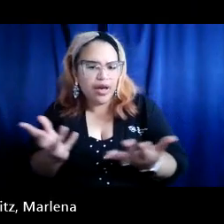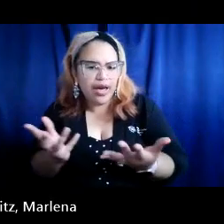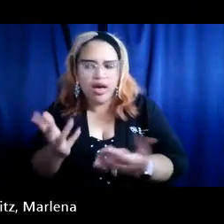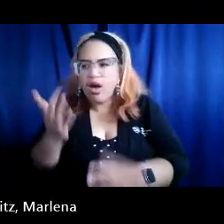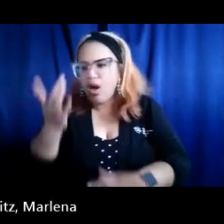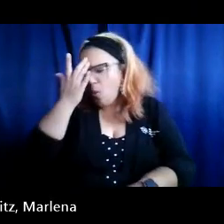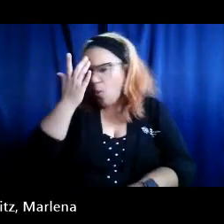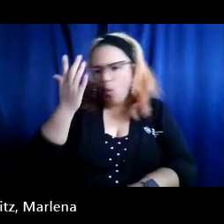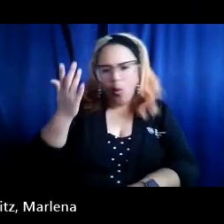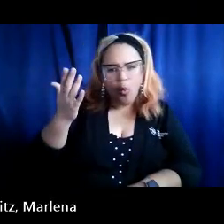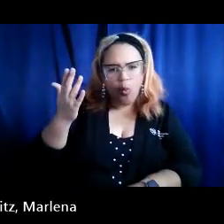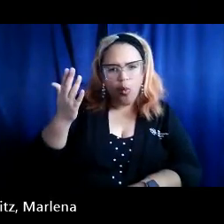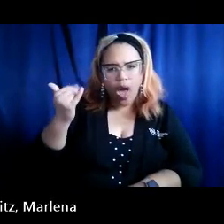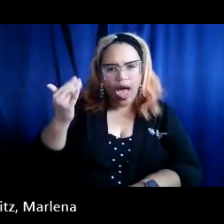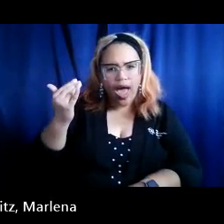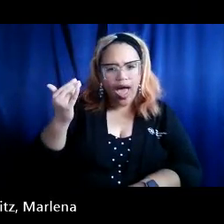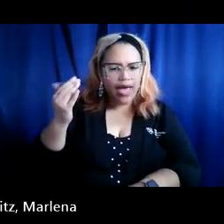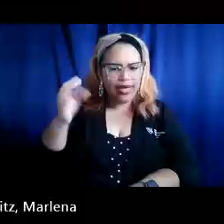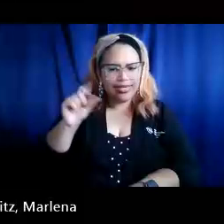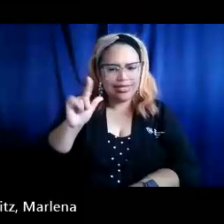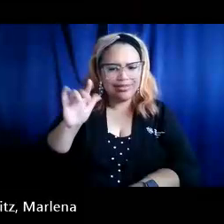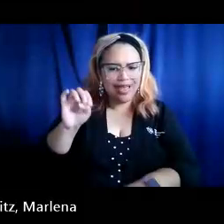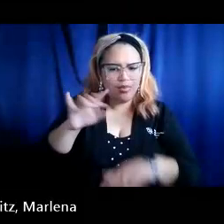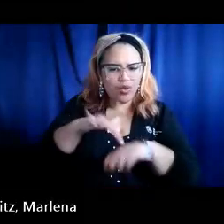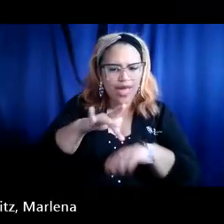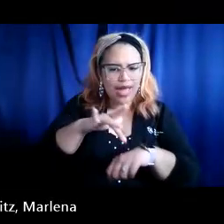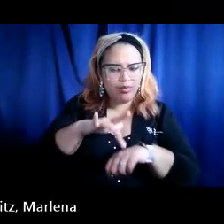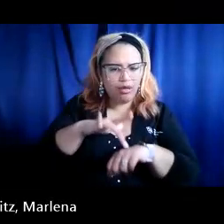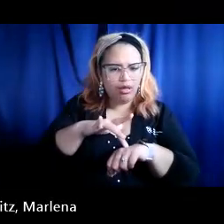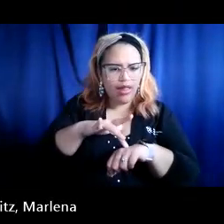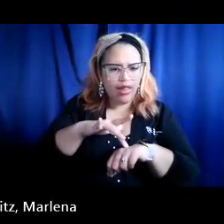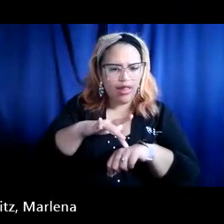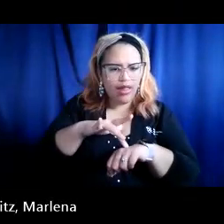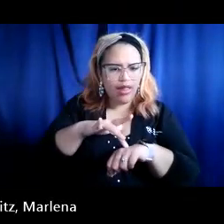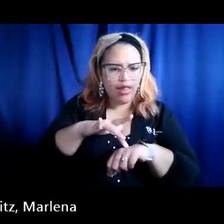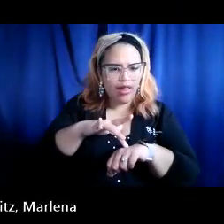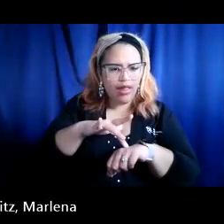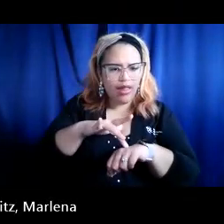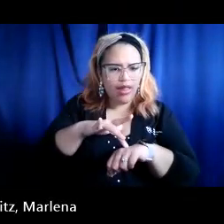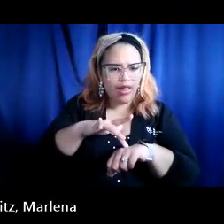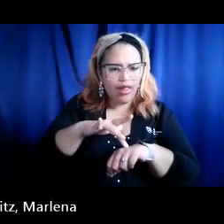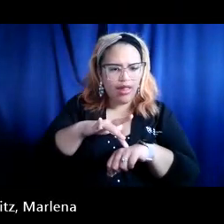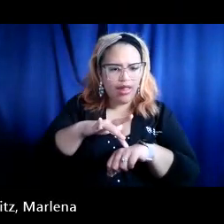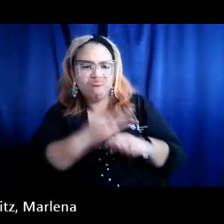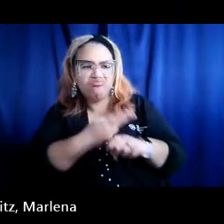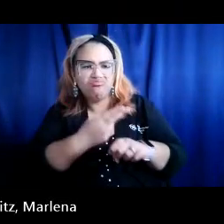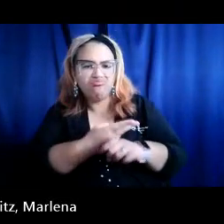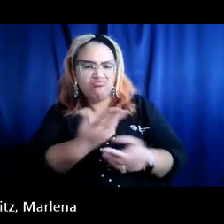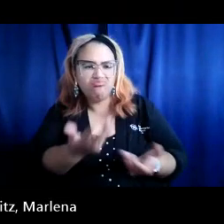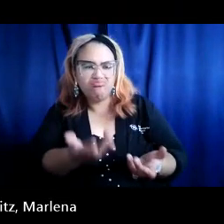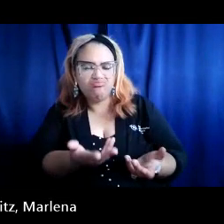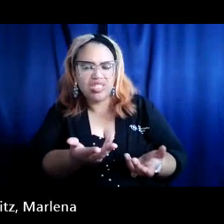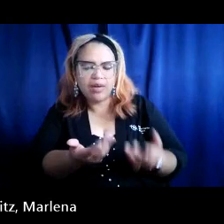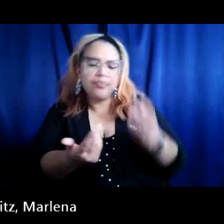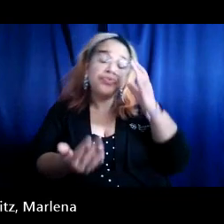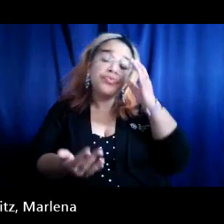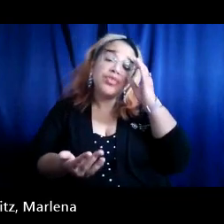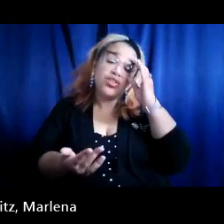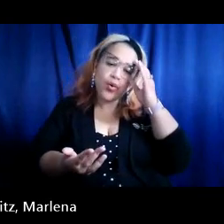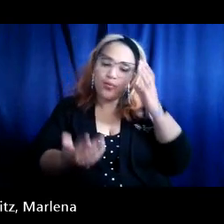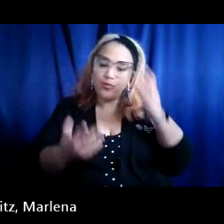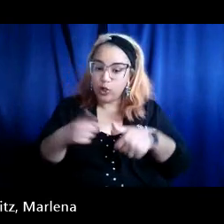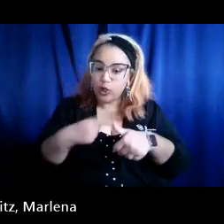in employment, especially supporting employees that might have disabilities and are eligible. So we'll go ahead and get started. One